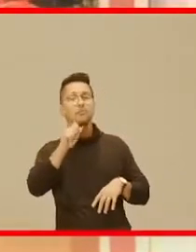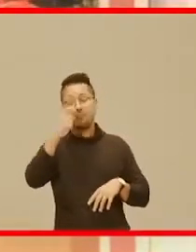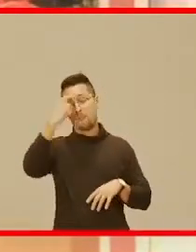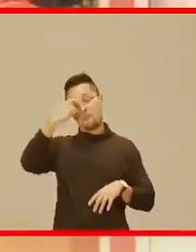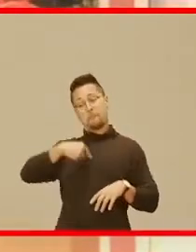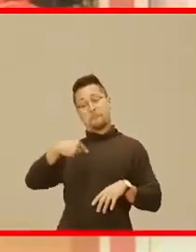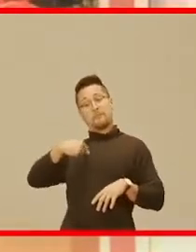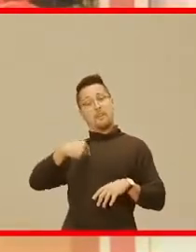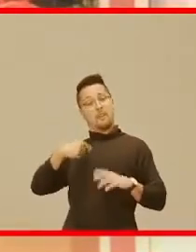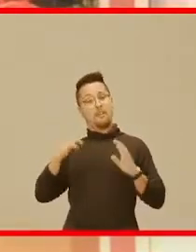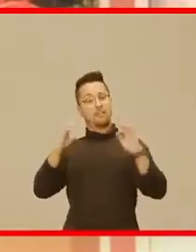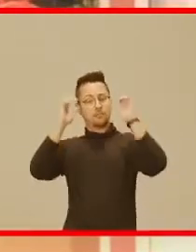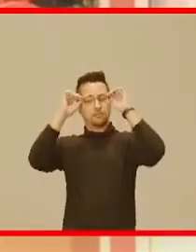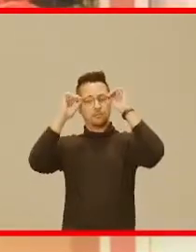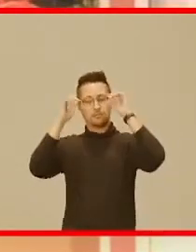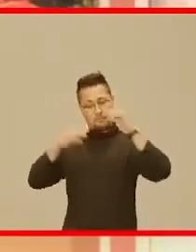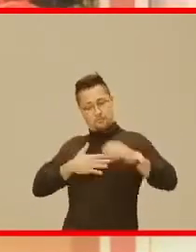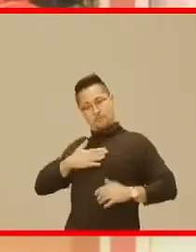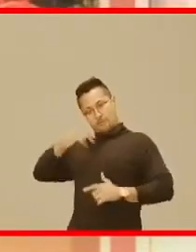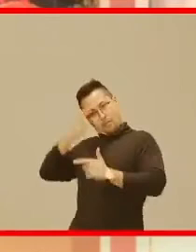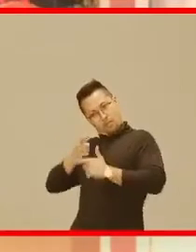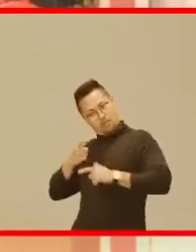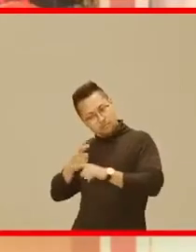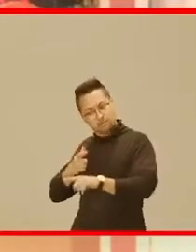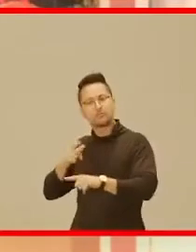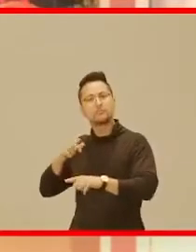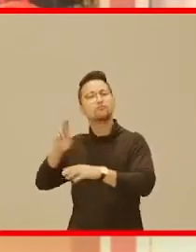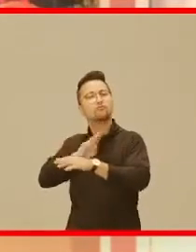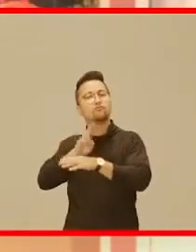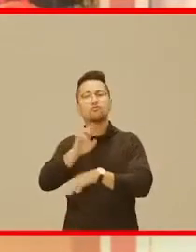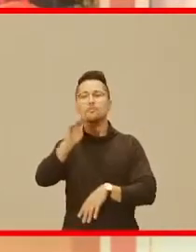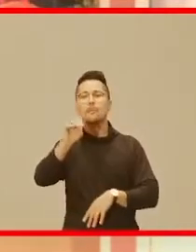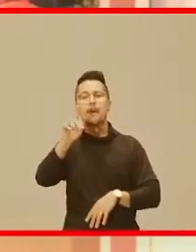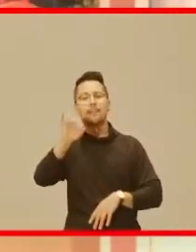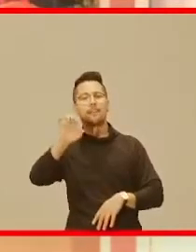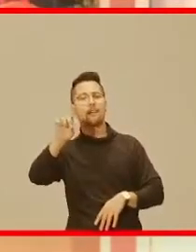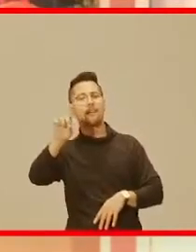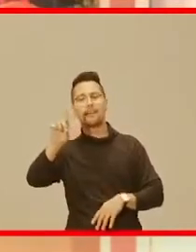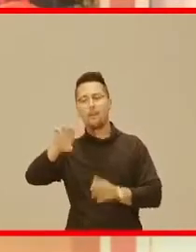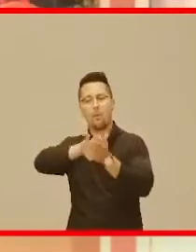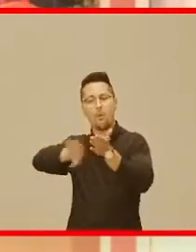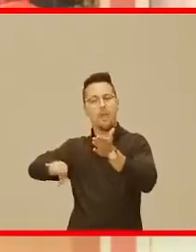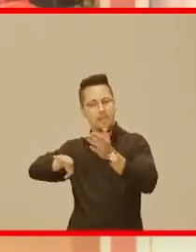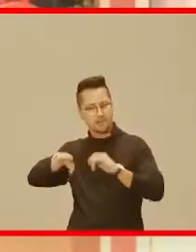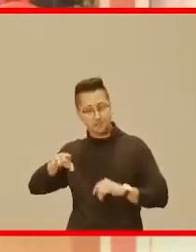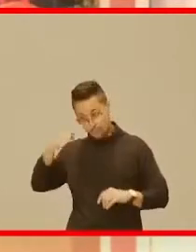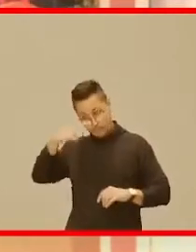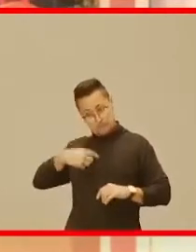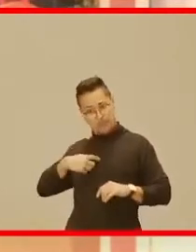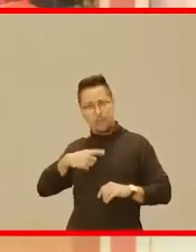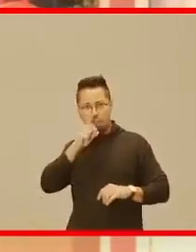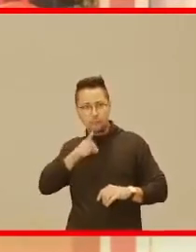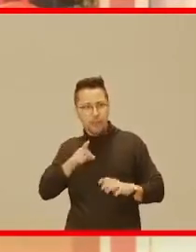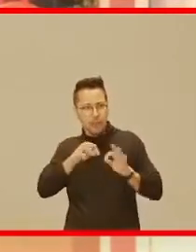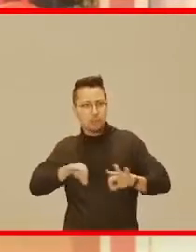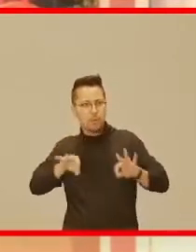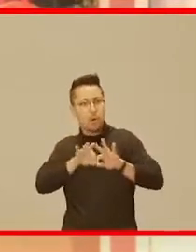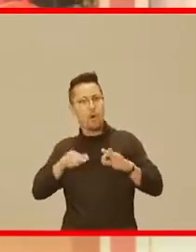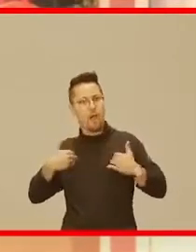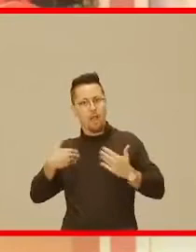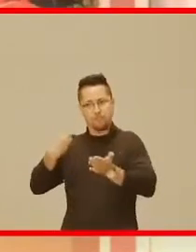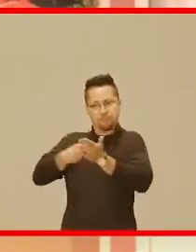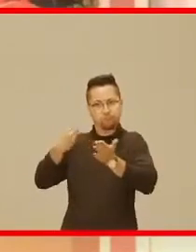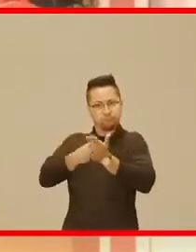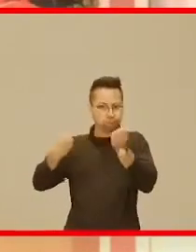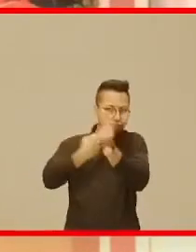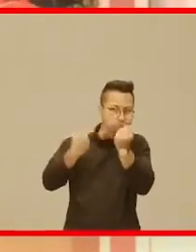me, with Daniel, he's on Medicaid waiver. So for me, it's really important that we have that funding for that. So who's